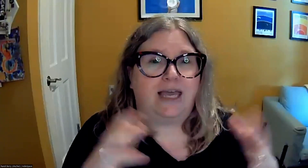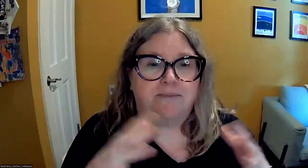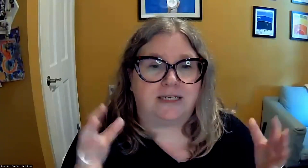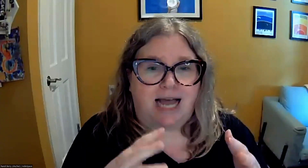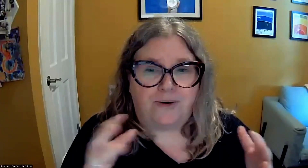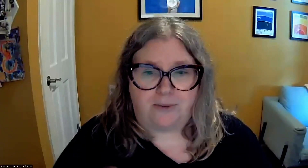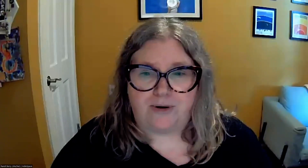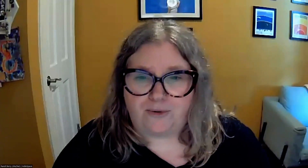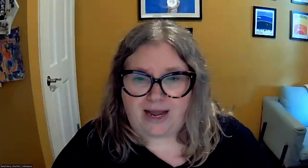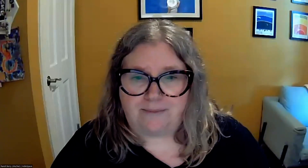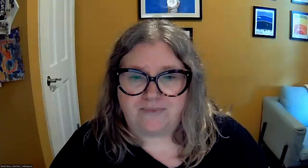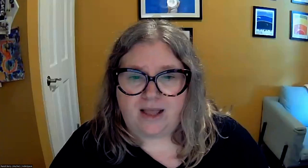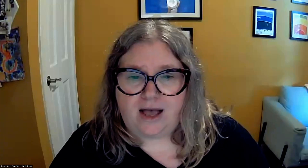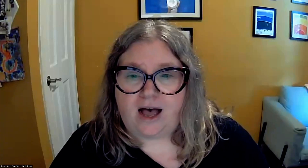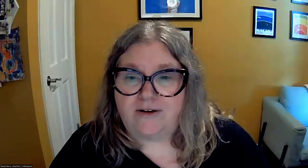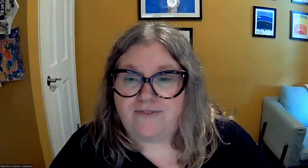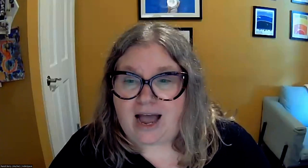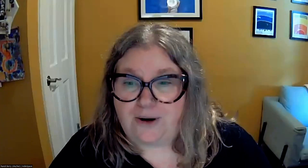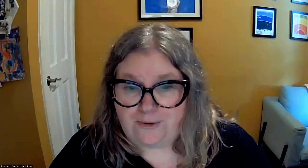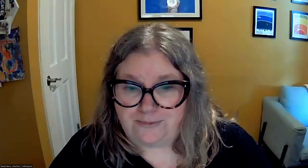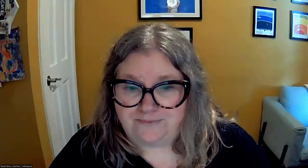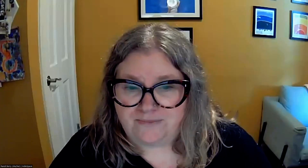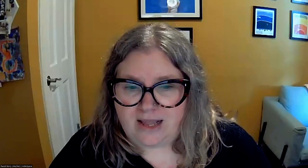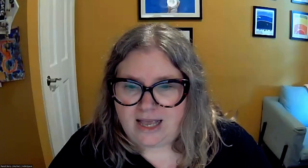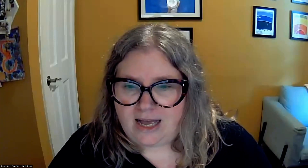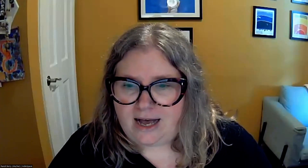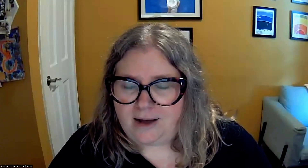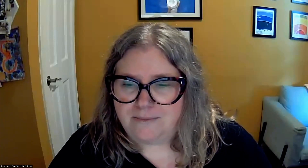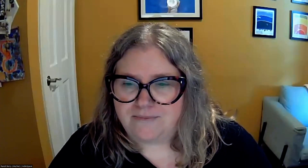that we can build out a program of our own.